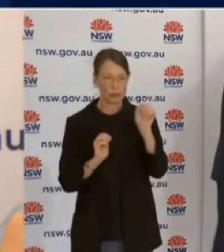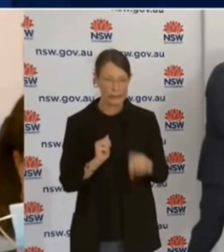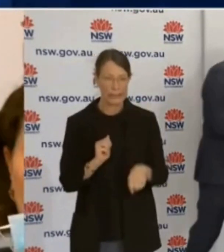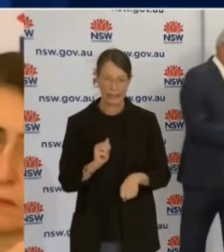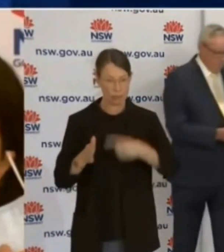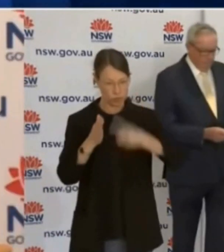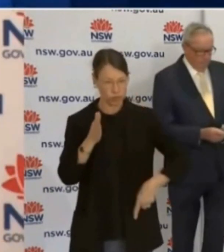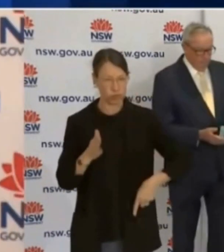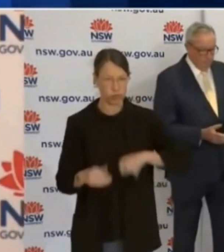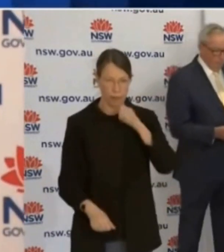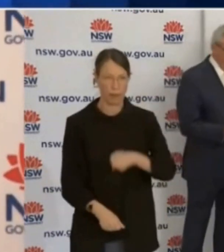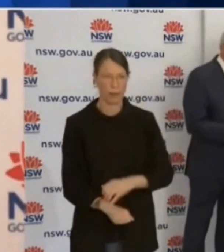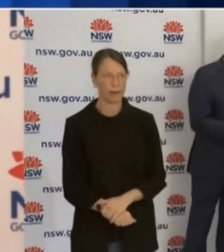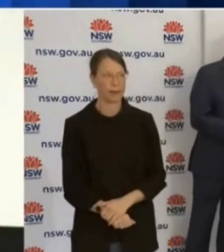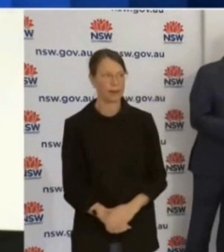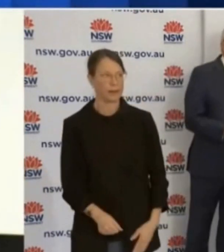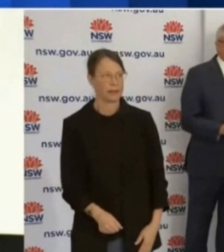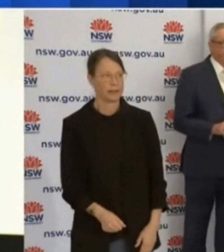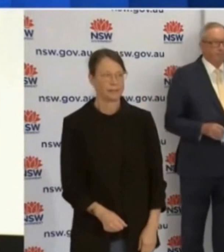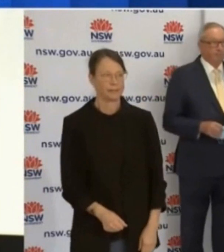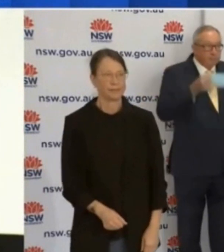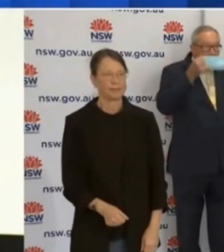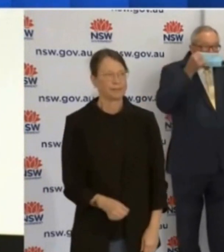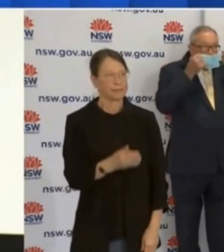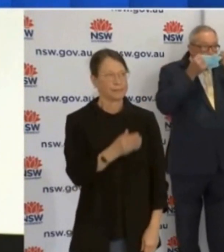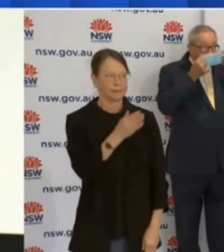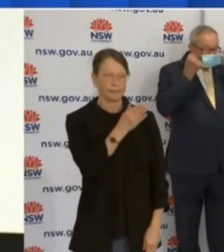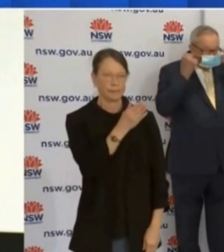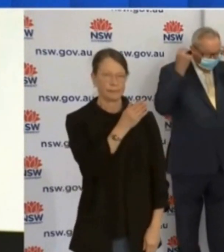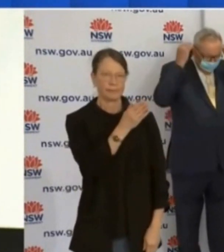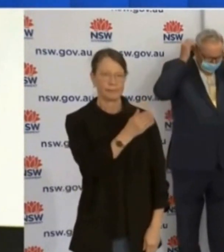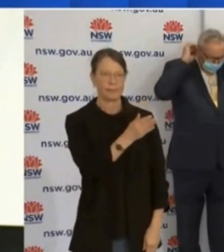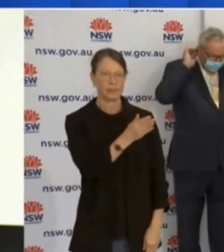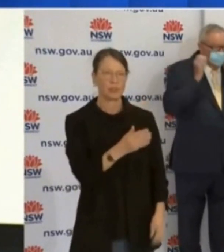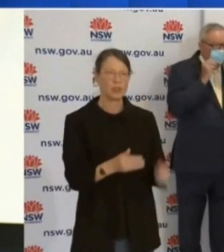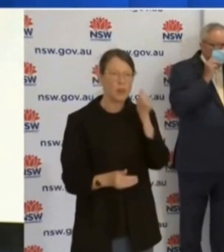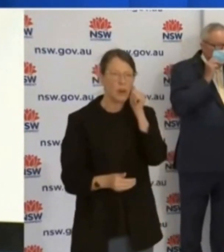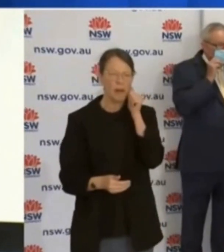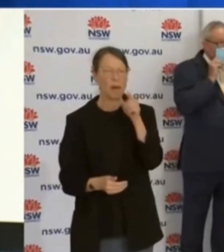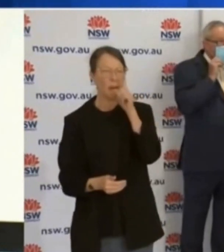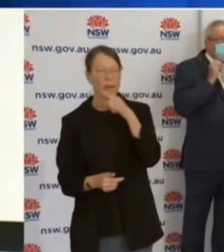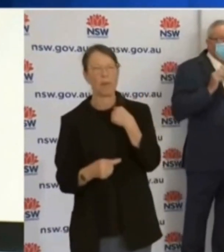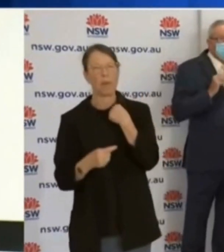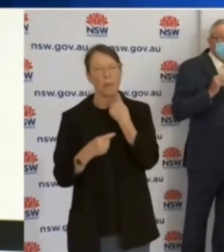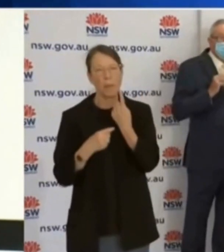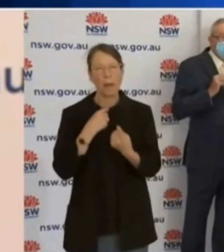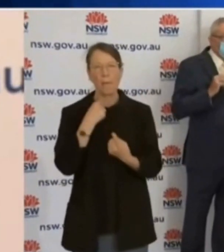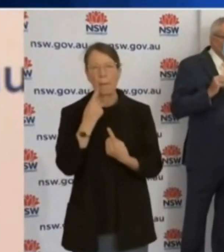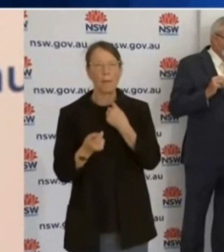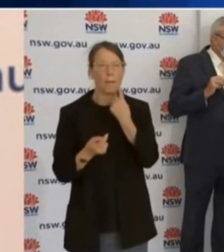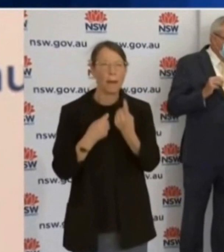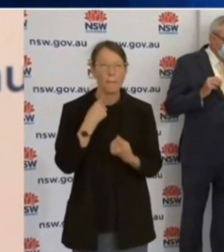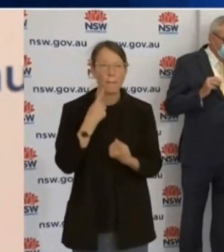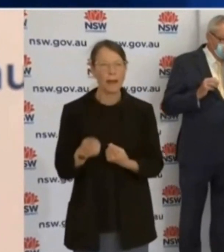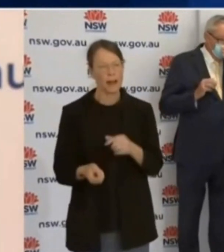Given that we clearly have a problem with compliance, why isn't the Police Minister and the Attorney General in the Crisis Cabinet, and should they be? Oh,